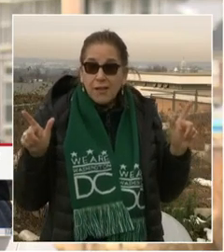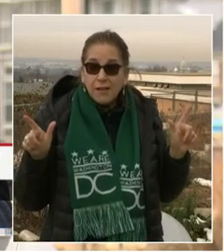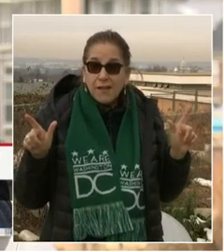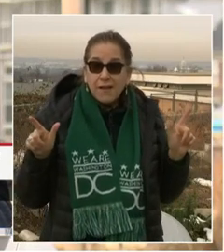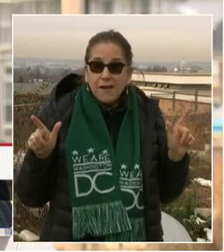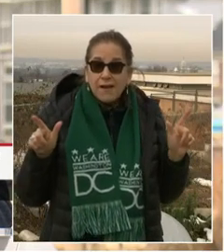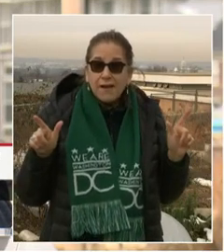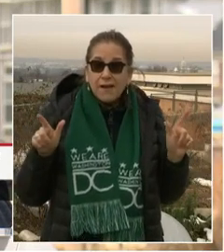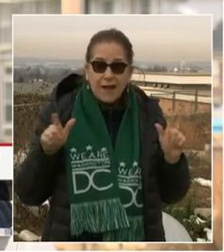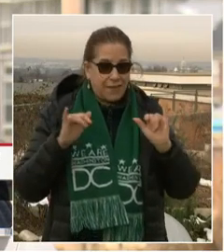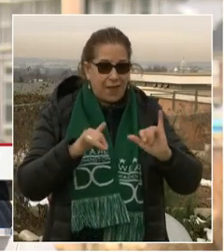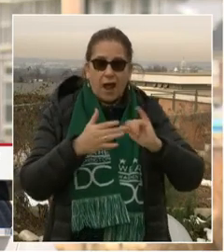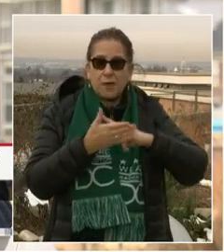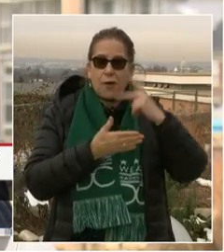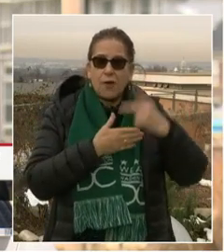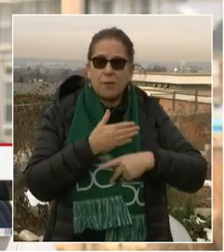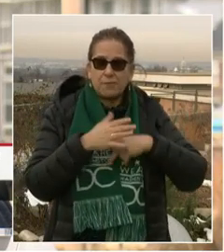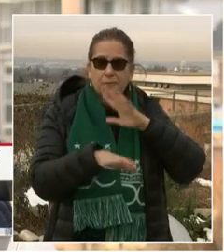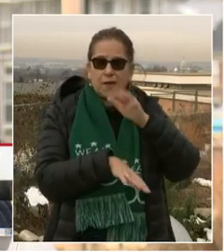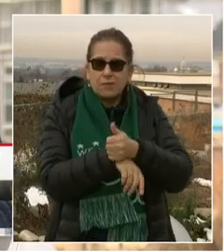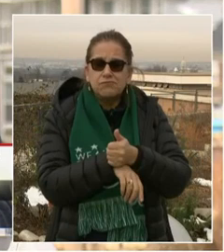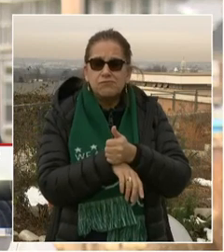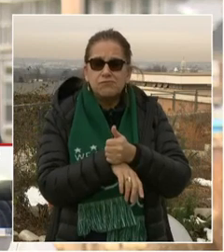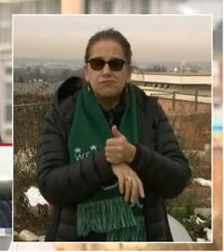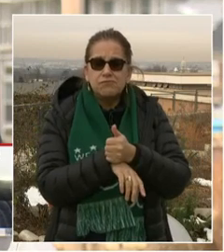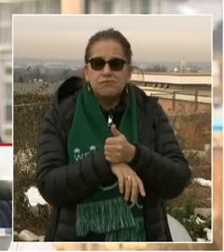all for having me today. I also want to give a special thanks